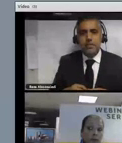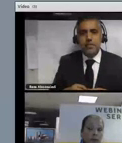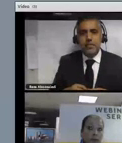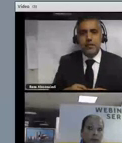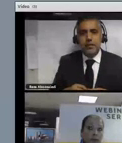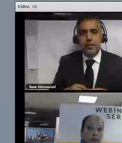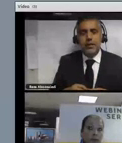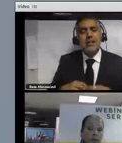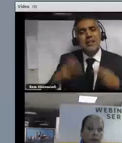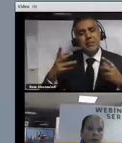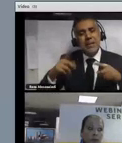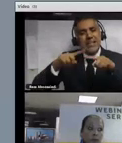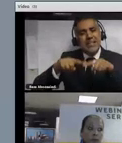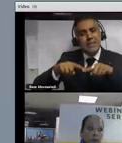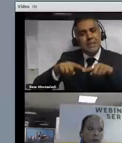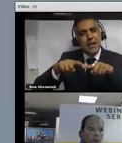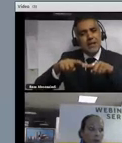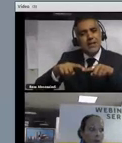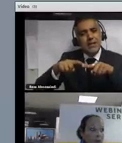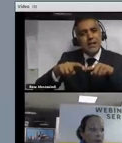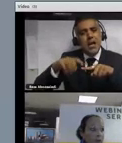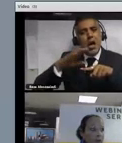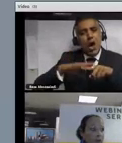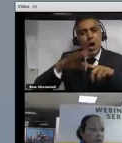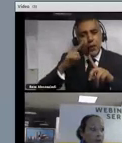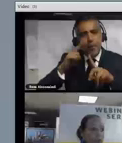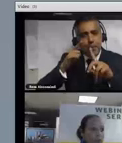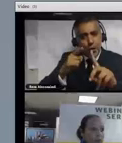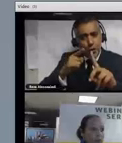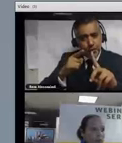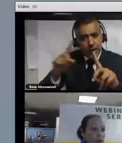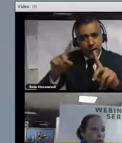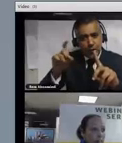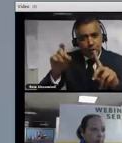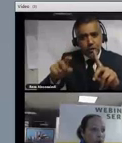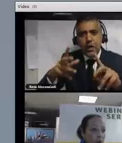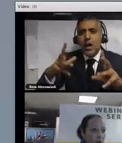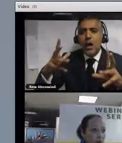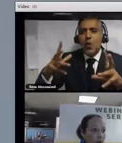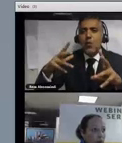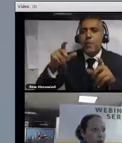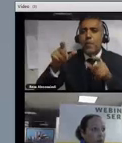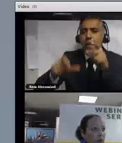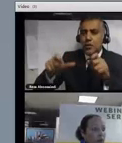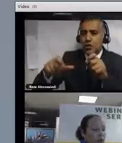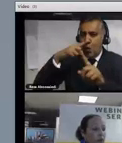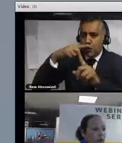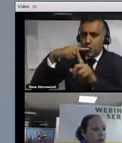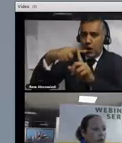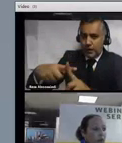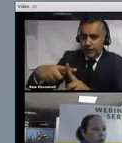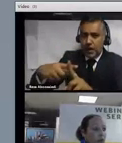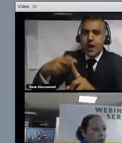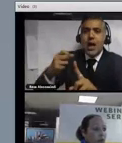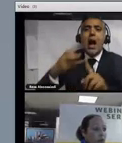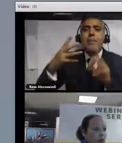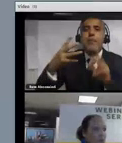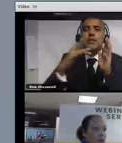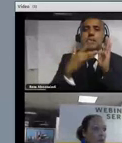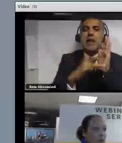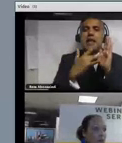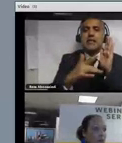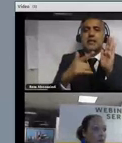it depends again on the purpose of the questions and which population you want to identify and how much space you have on a survey. To be